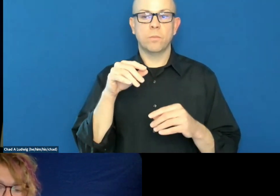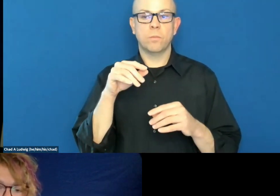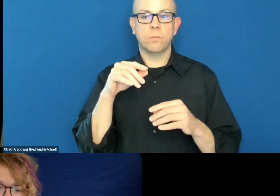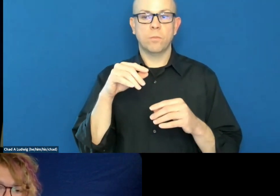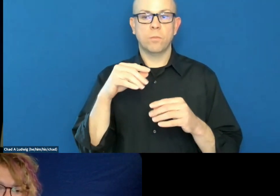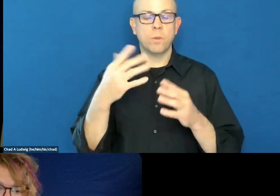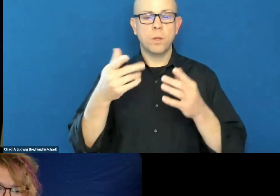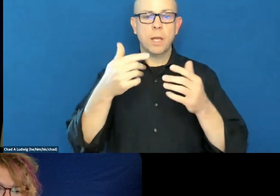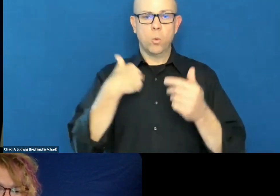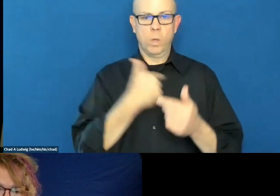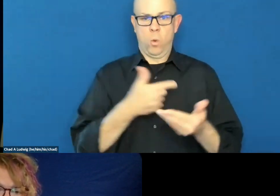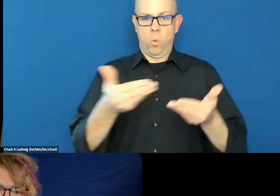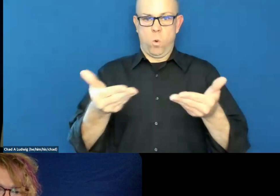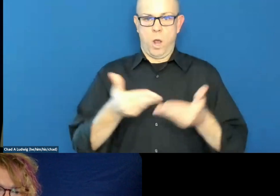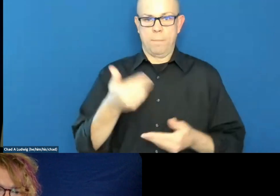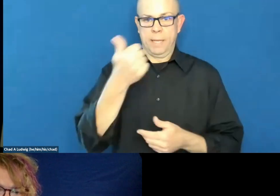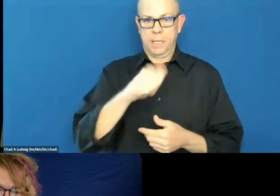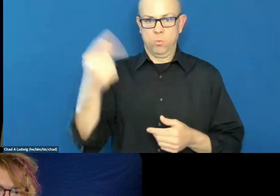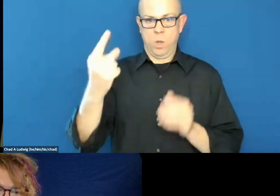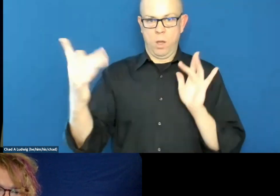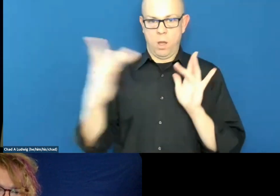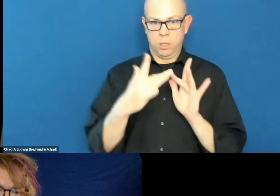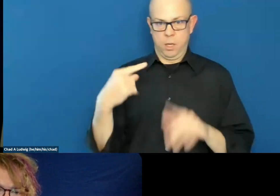that recently.